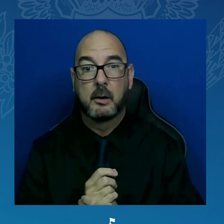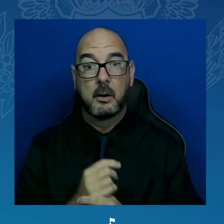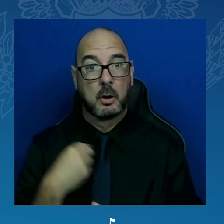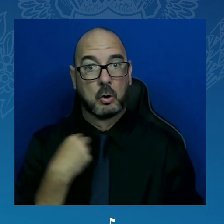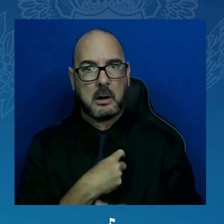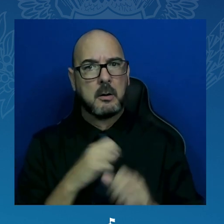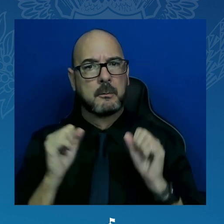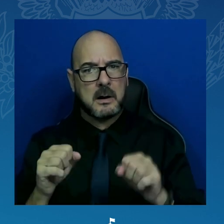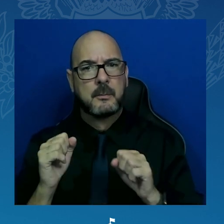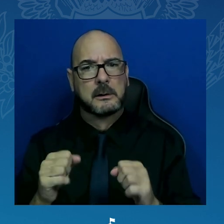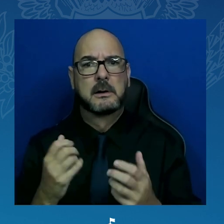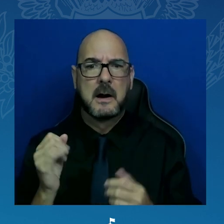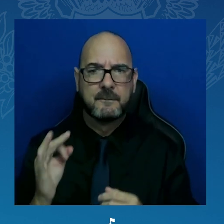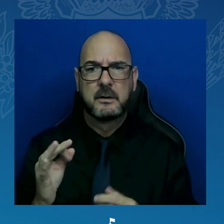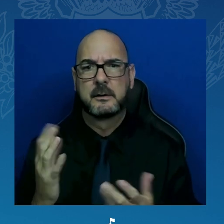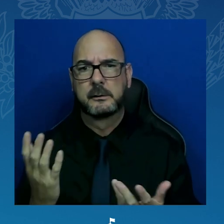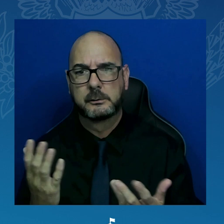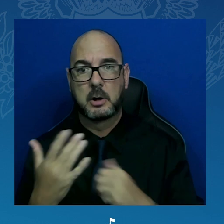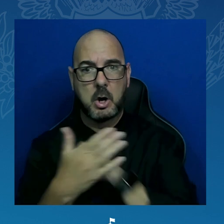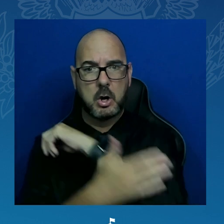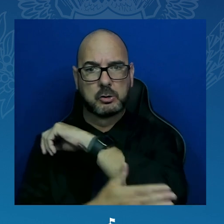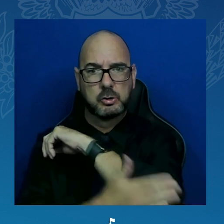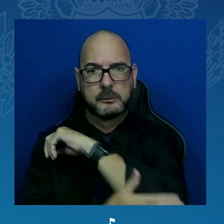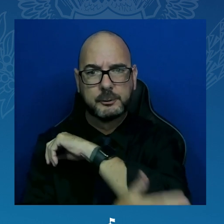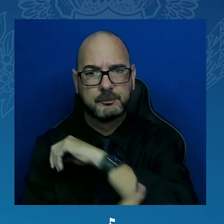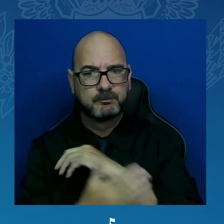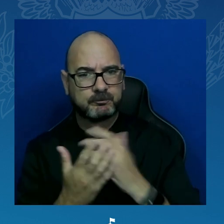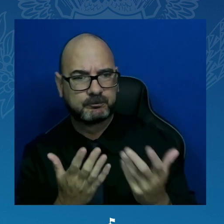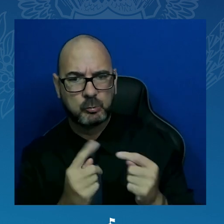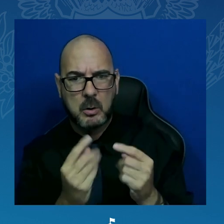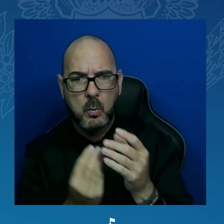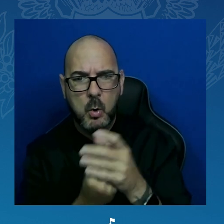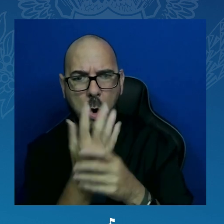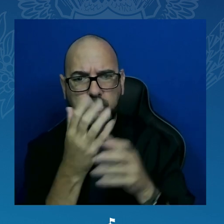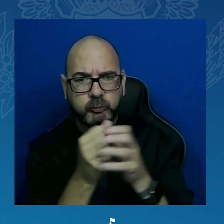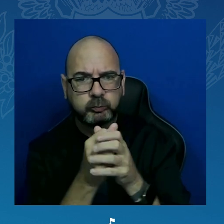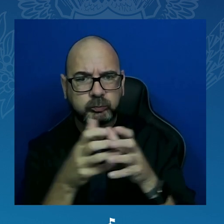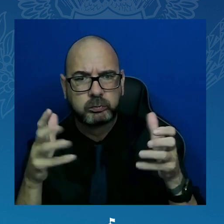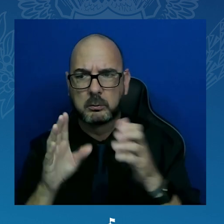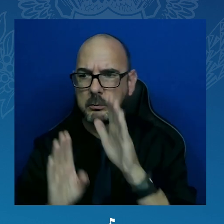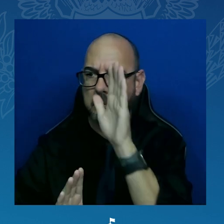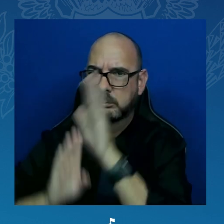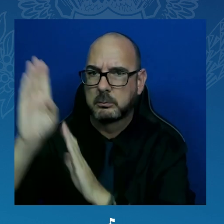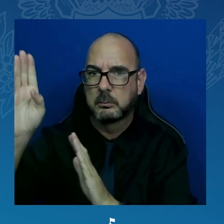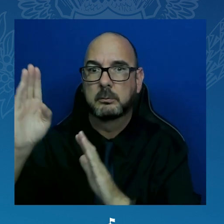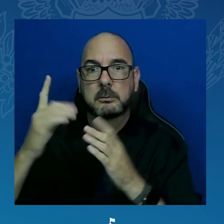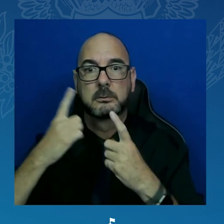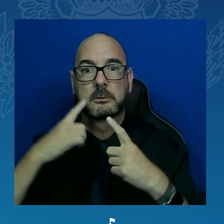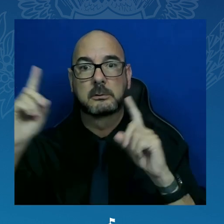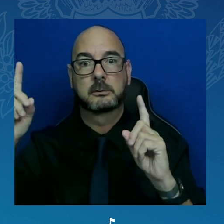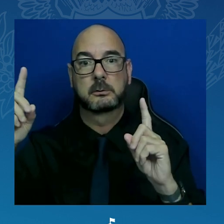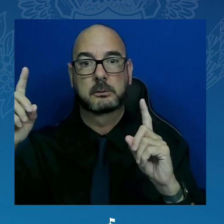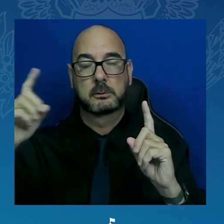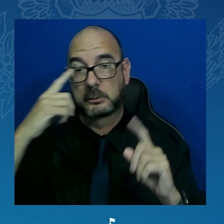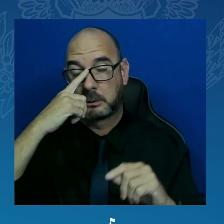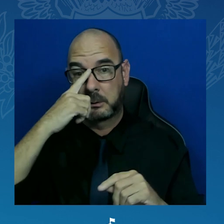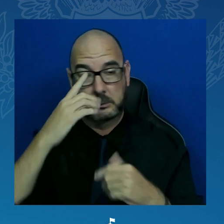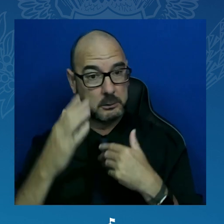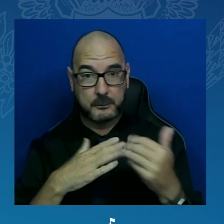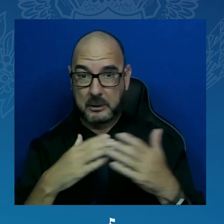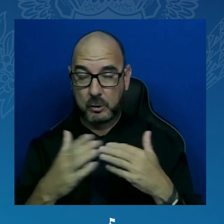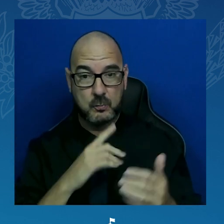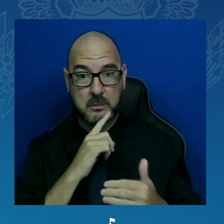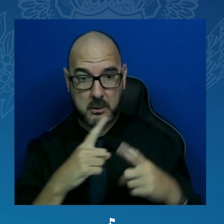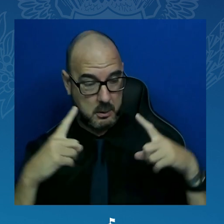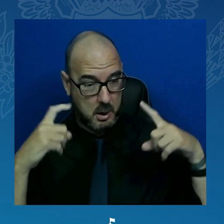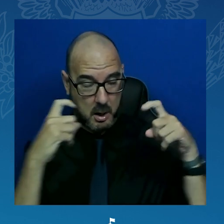the possibility of nations to thrive and succeed under such complicated circumstances.